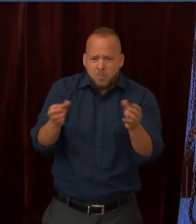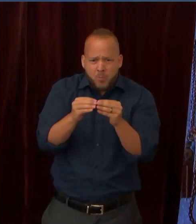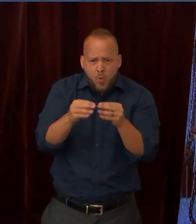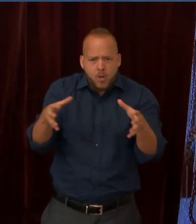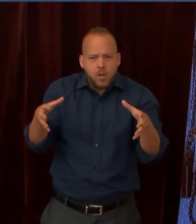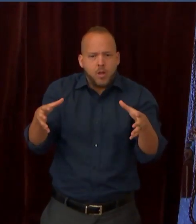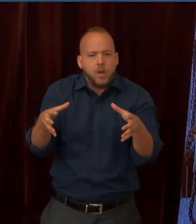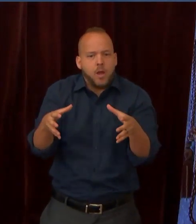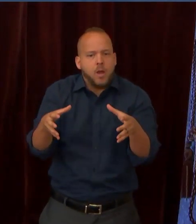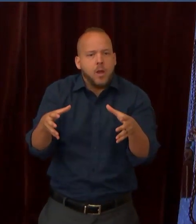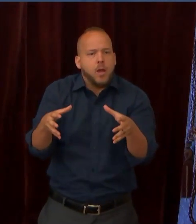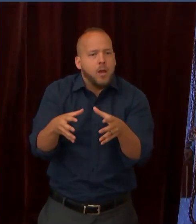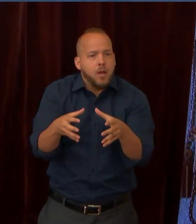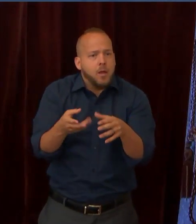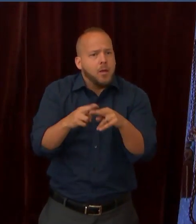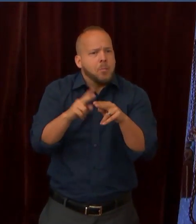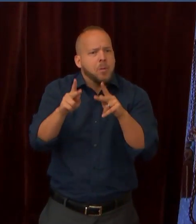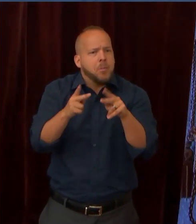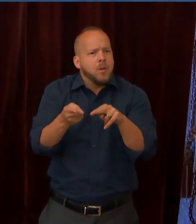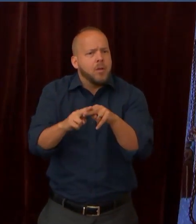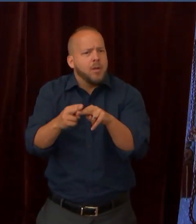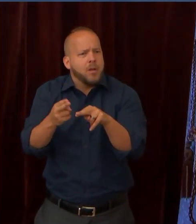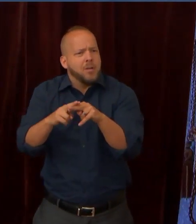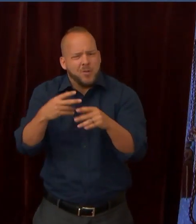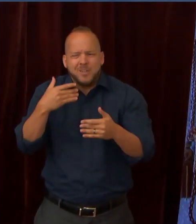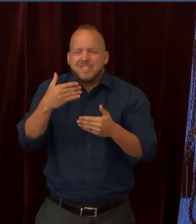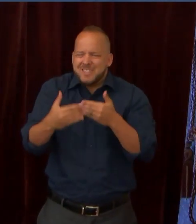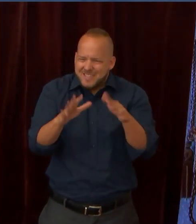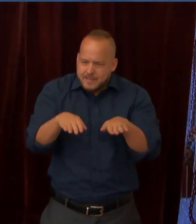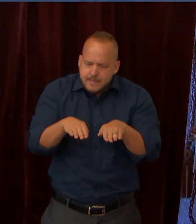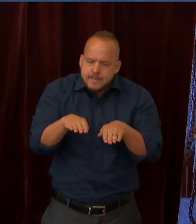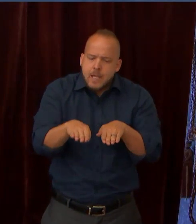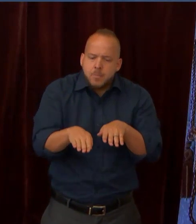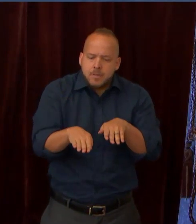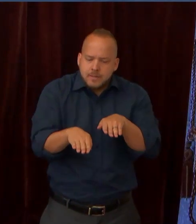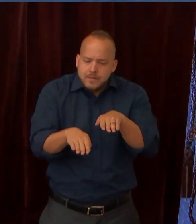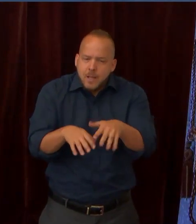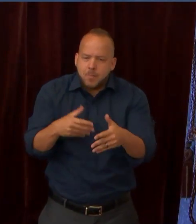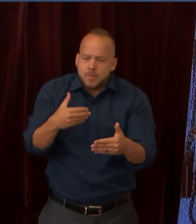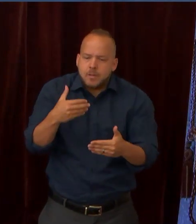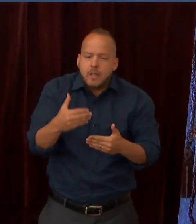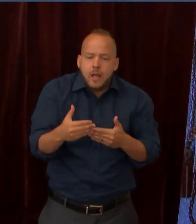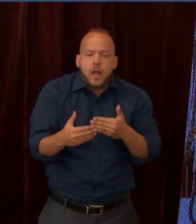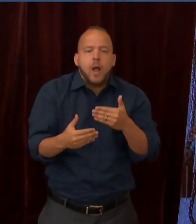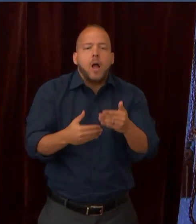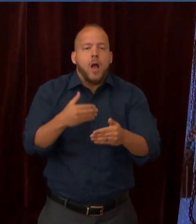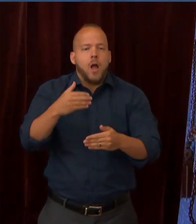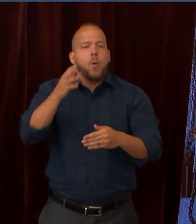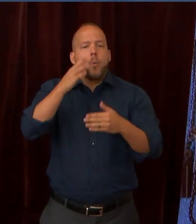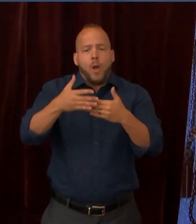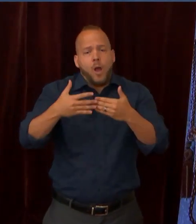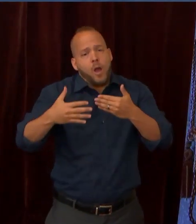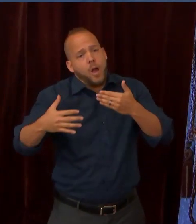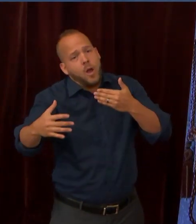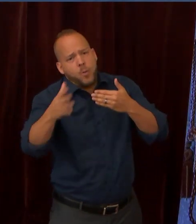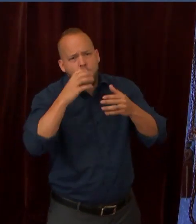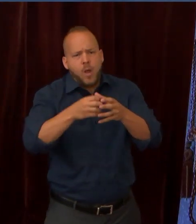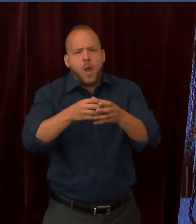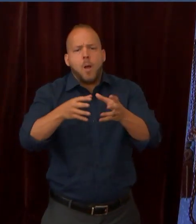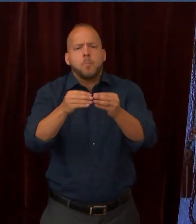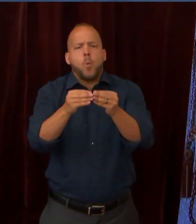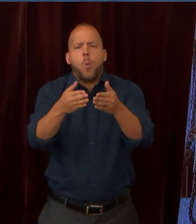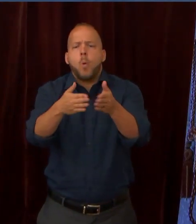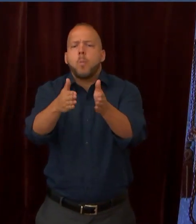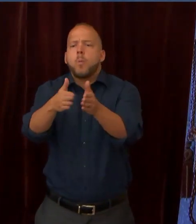be more steps in the weeks to come to continue to remove restrictions in this regard. I'm pleased that we're able to do